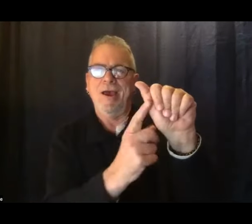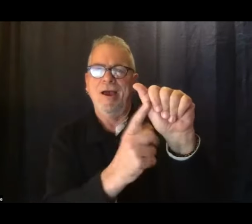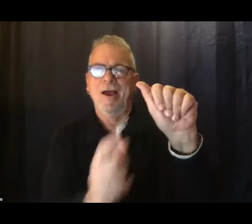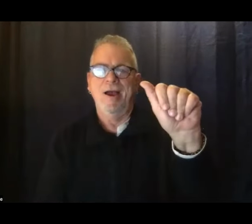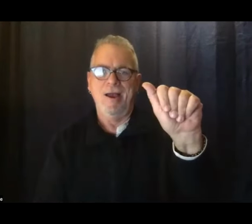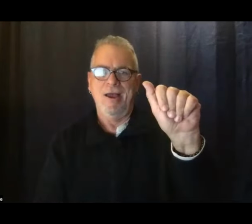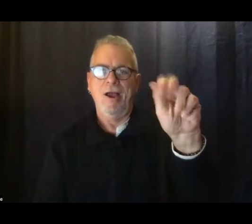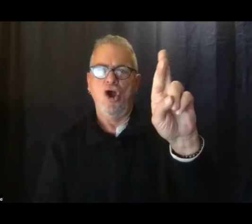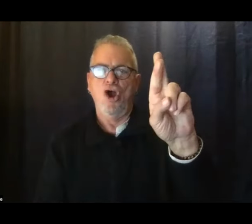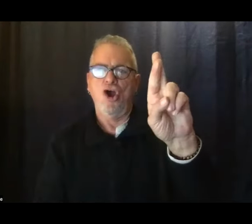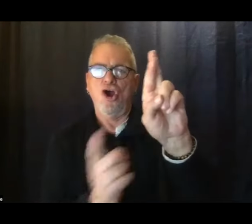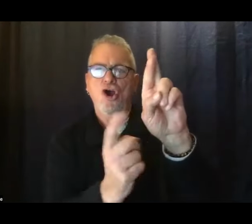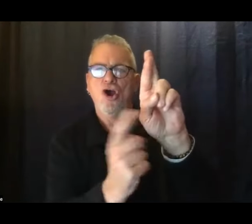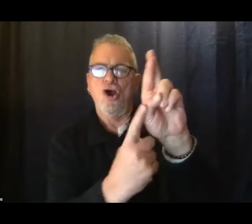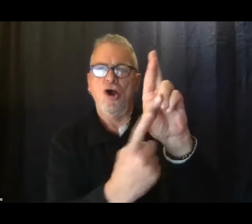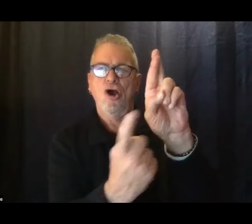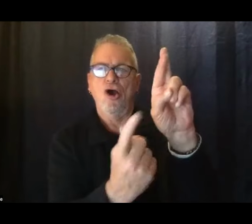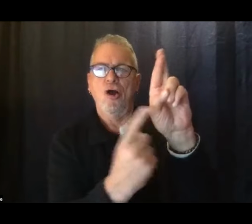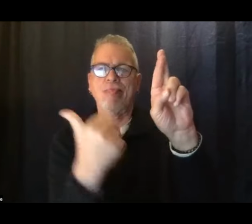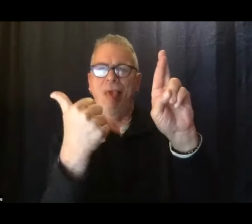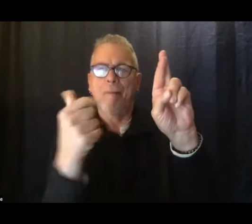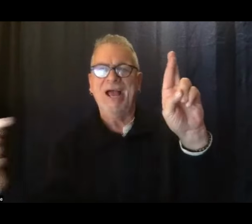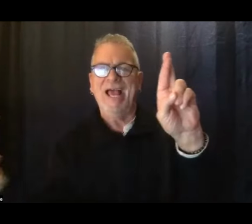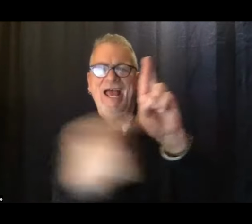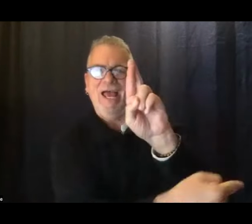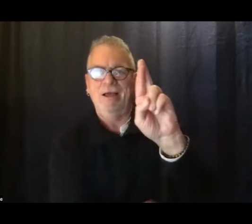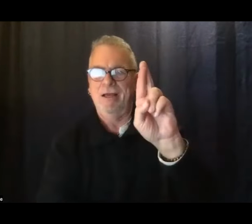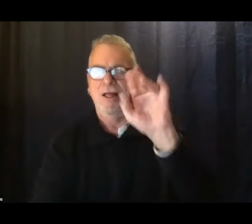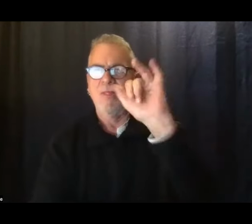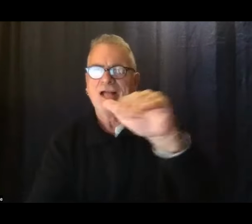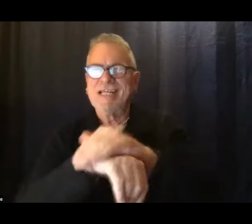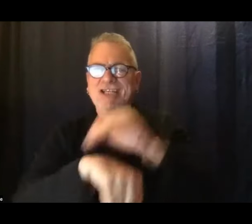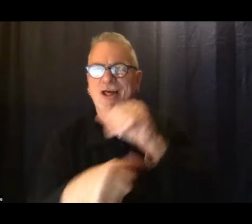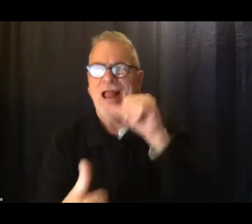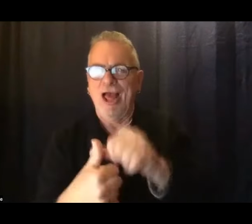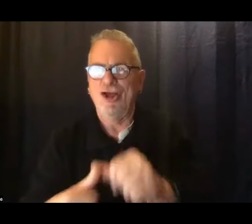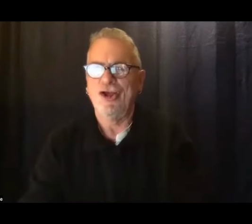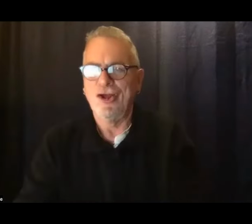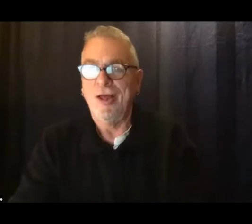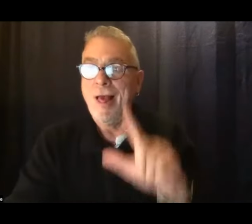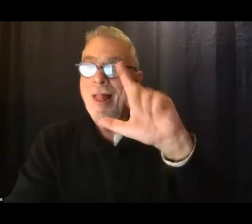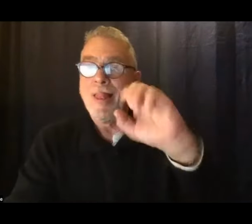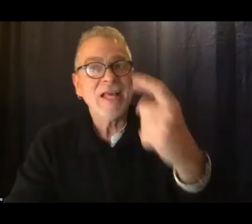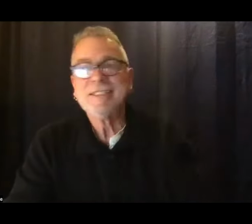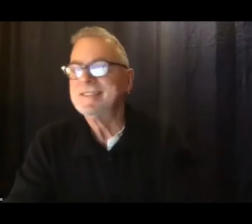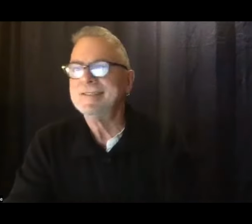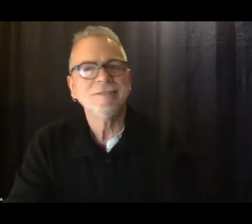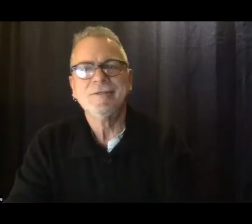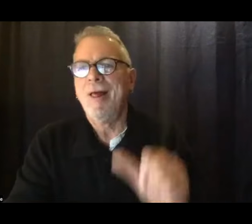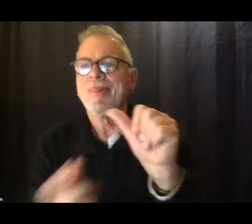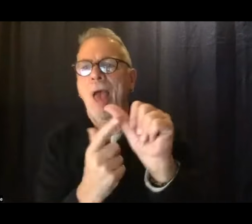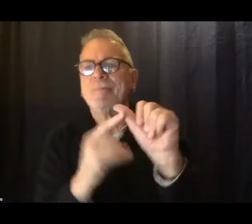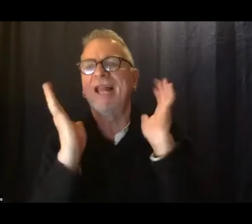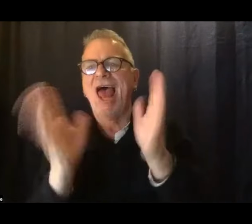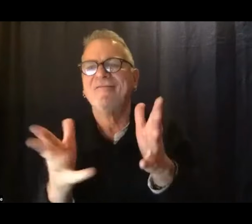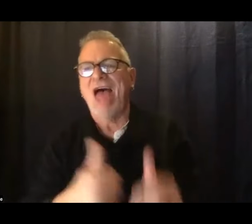word C-A-R, right? That A stays there, R. Notice the difference. The thumb goes in. So that's the English letters.